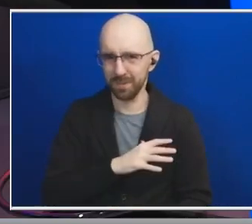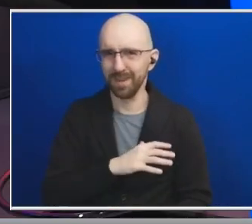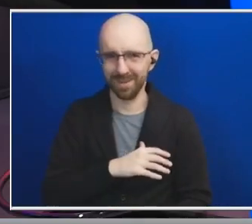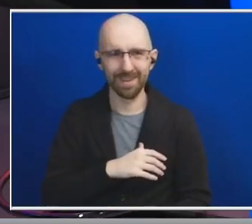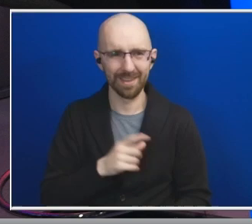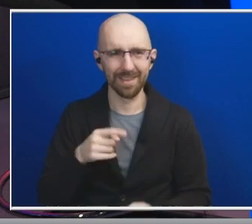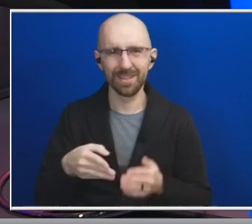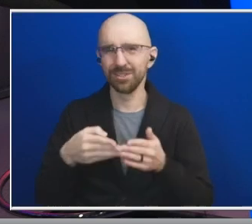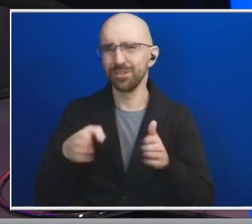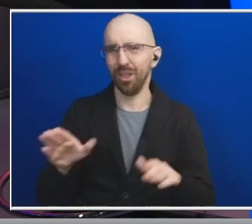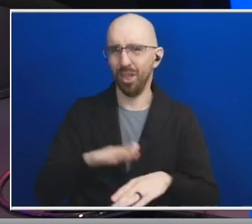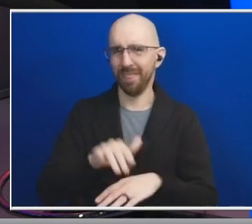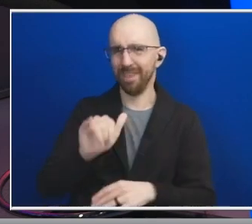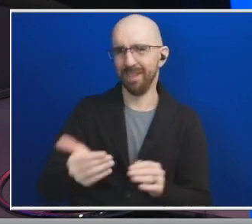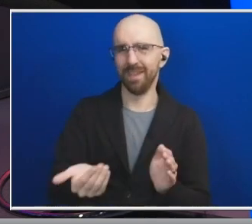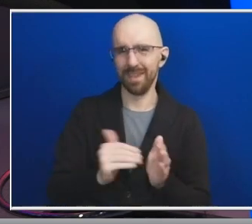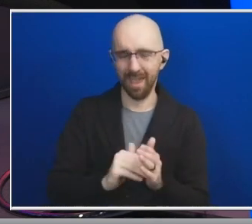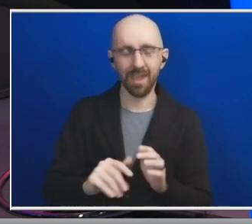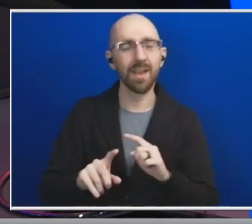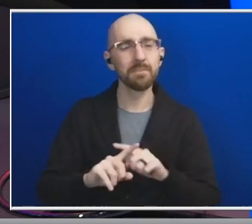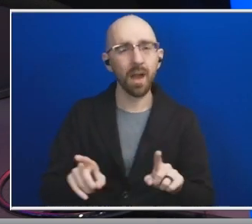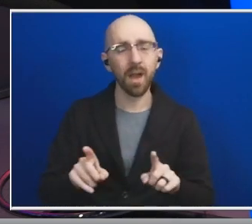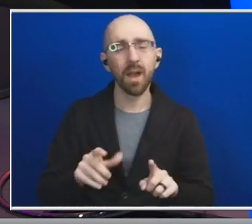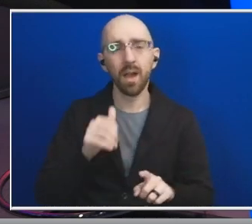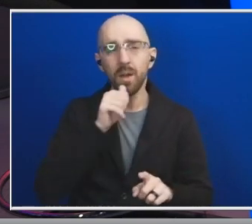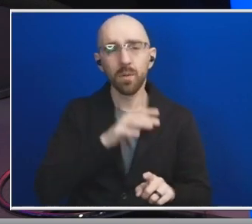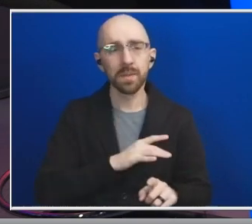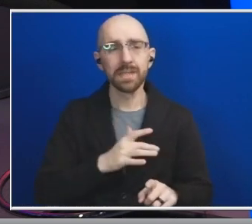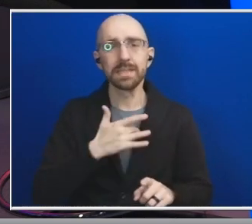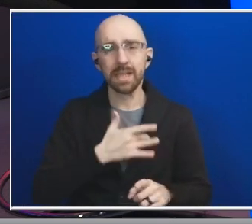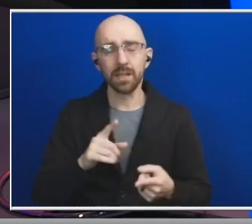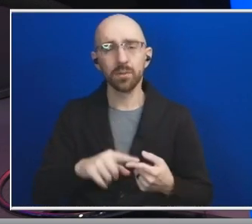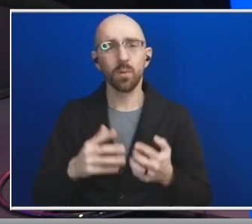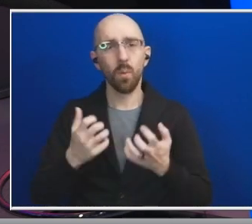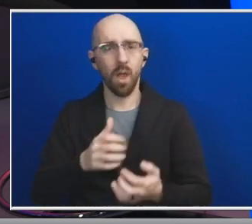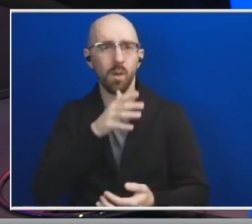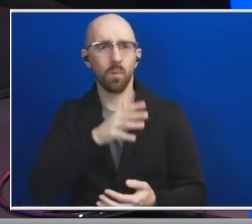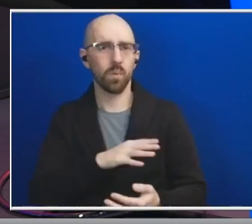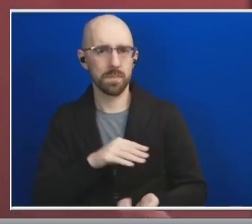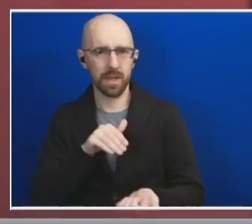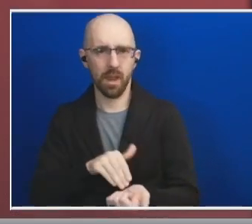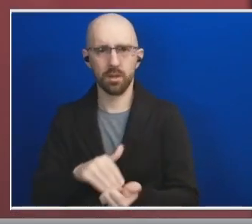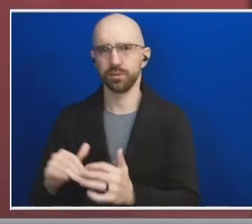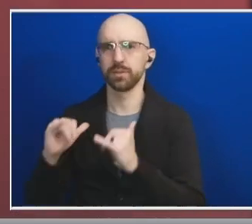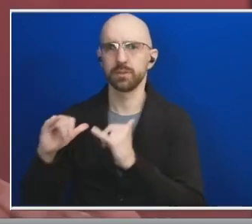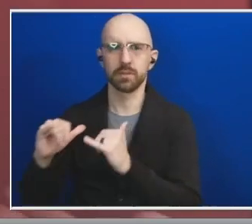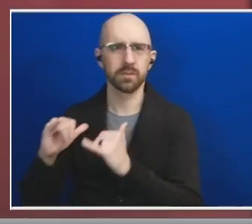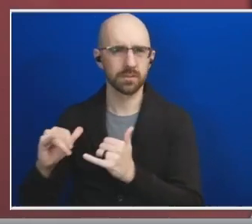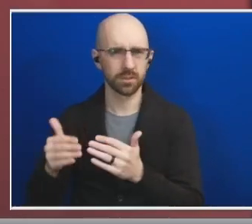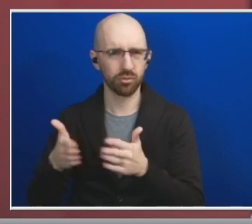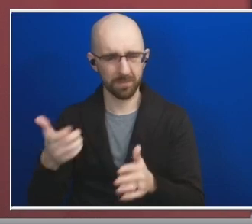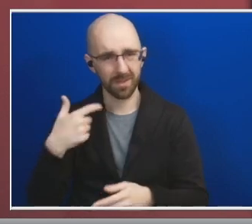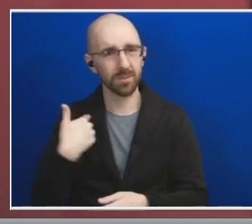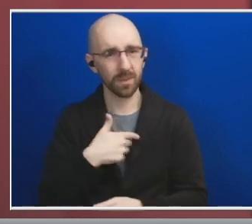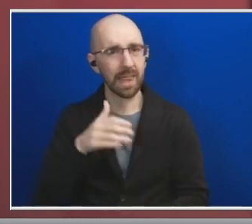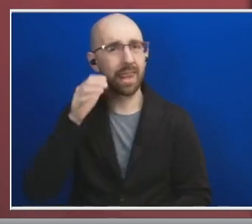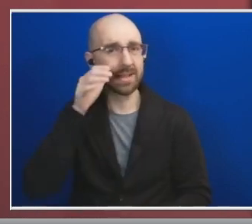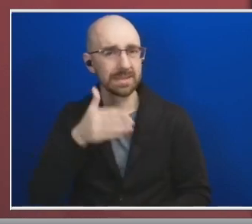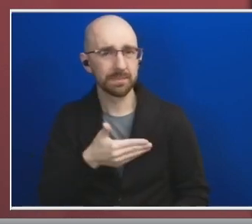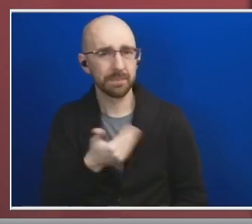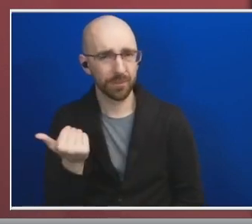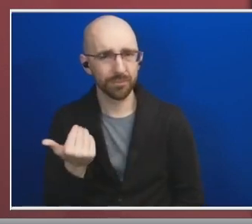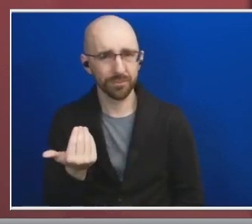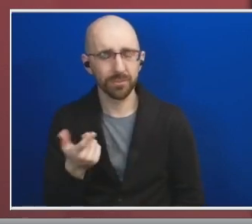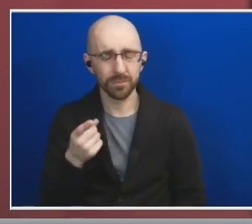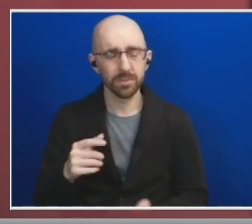too. But women tend to want women cardiologists, I think generally, because we listen a little bit better, and there's studies that have shown in the